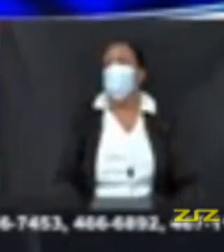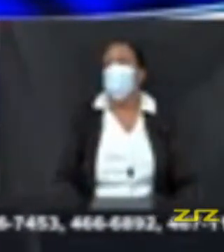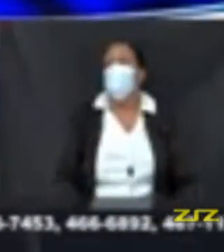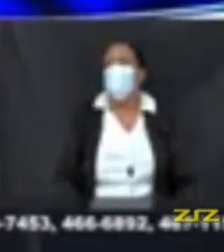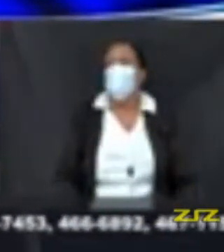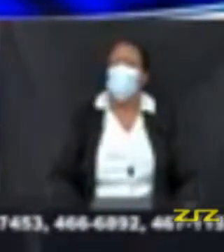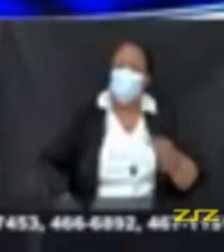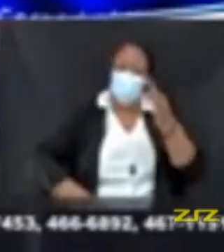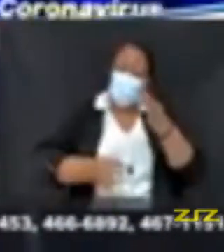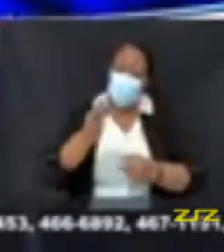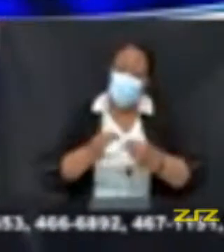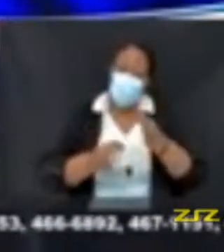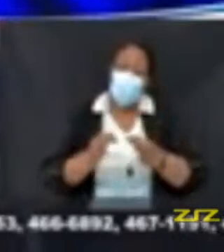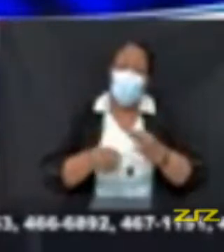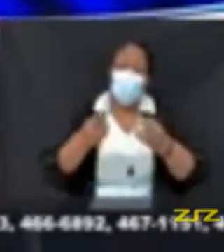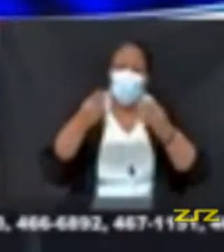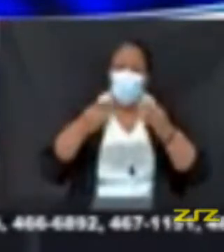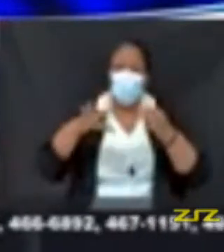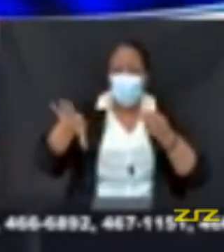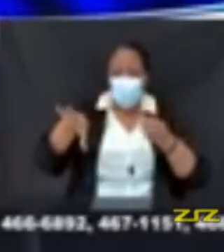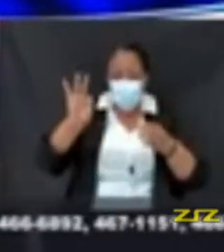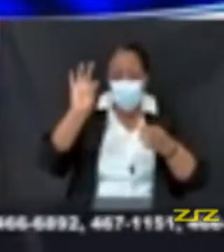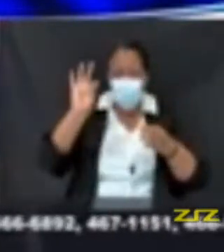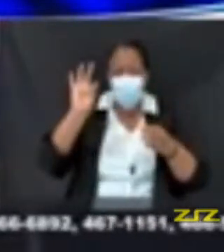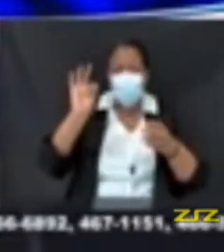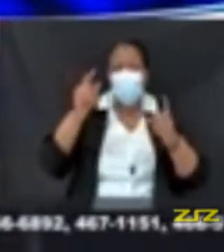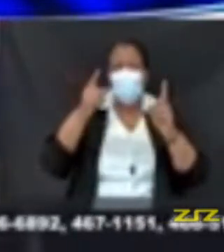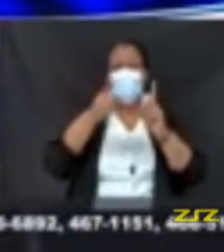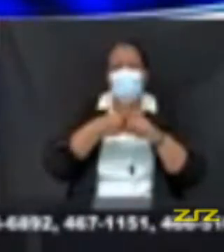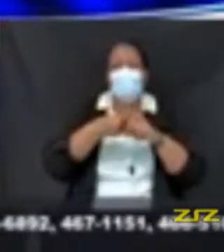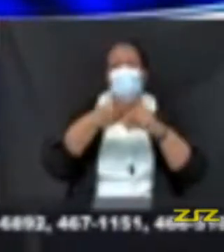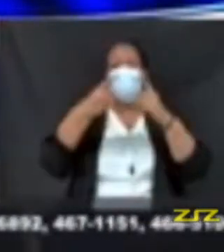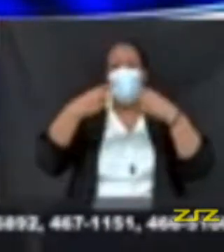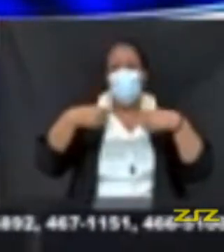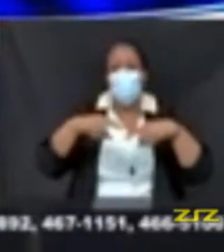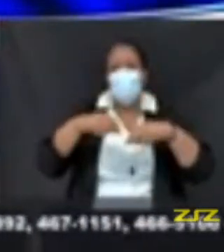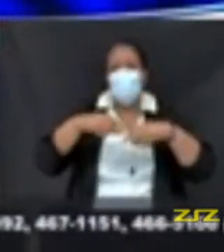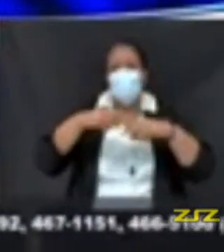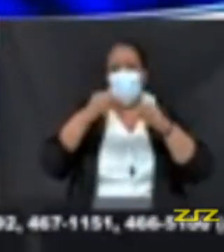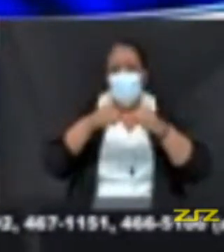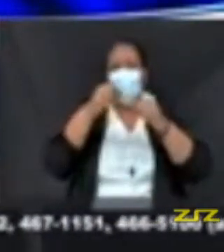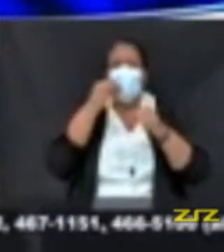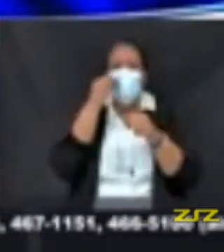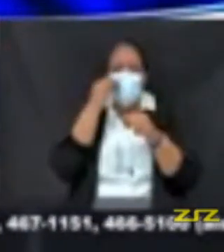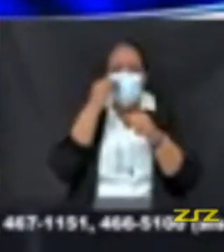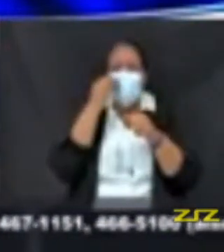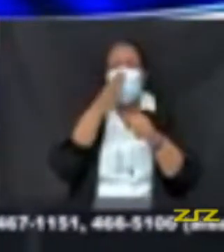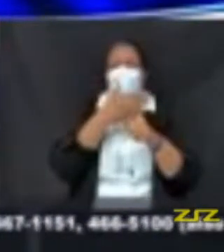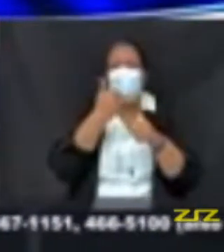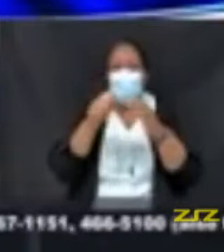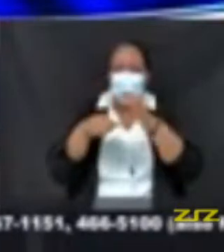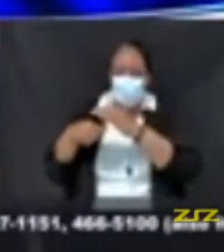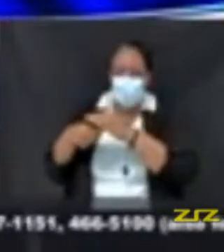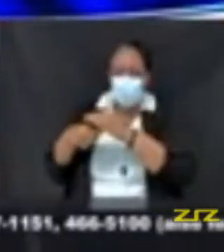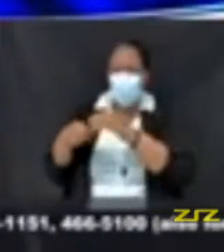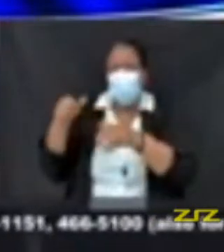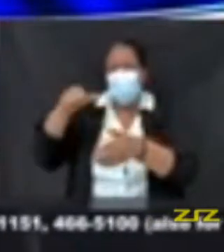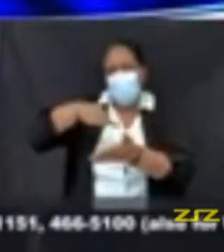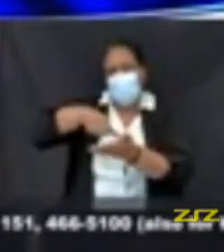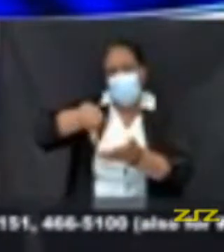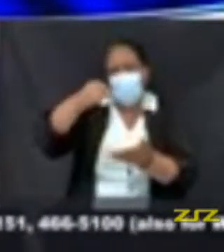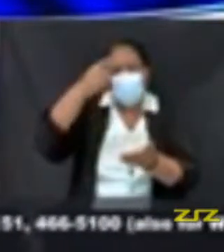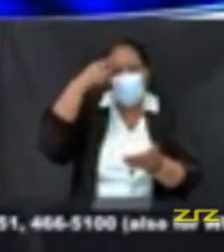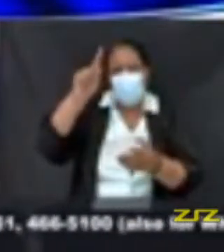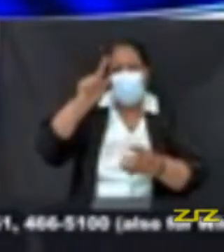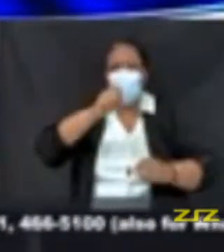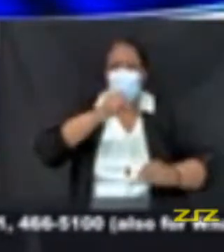If you choose to quarantine at a private residence, you will be required to pay for the services of private security assigned by the Commissioner of